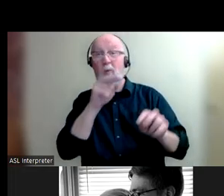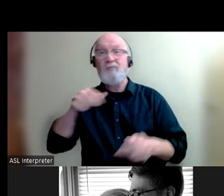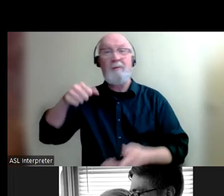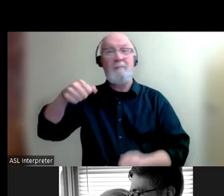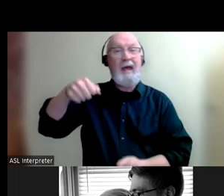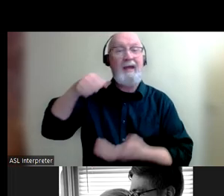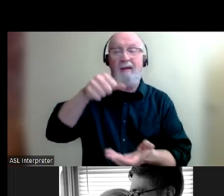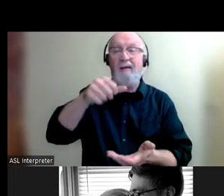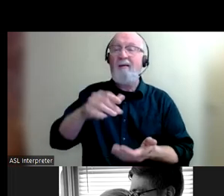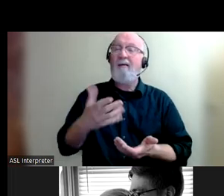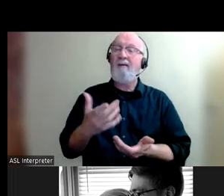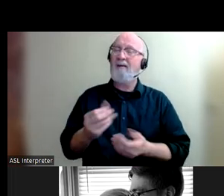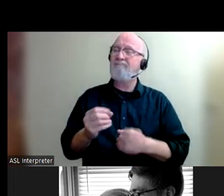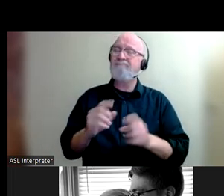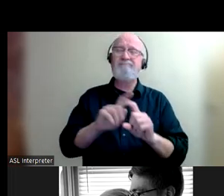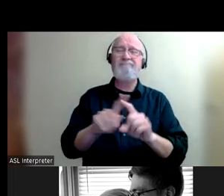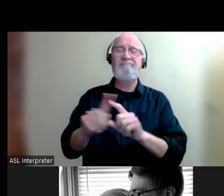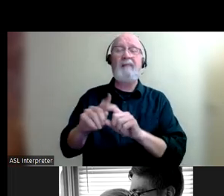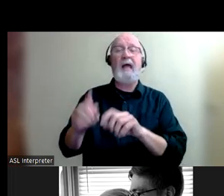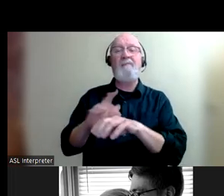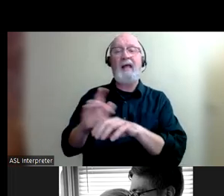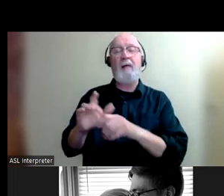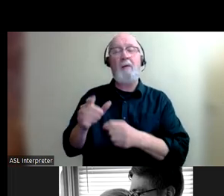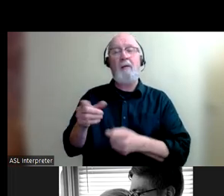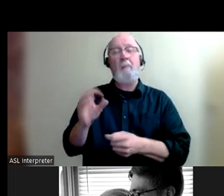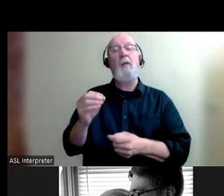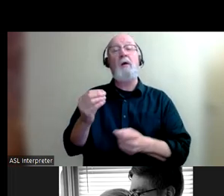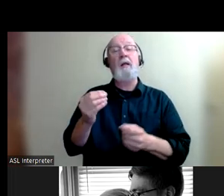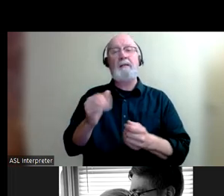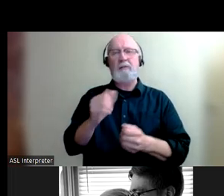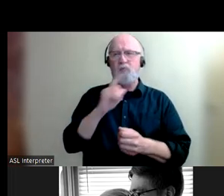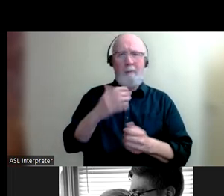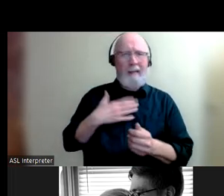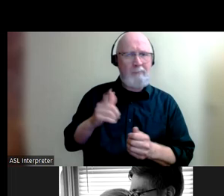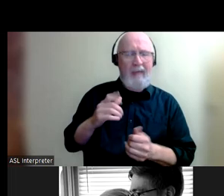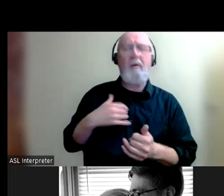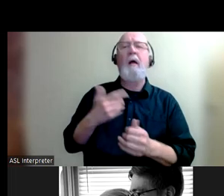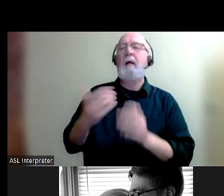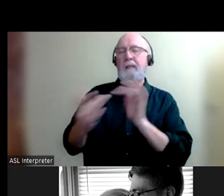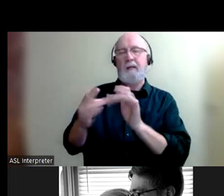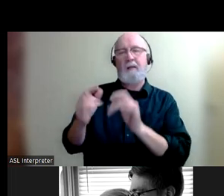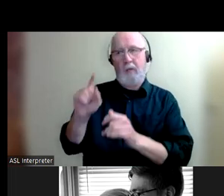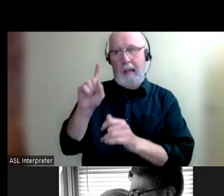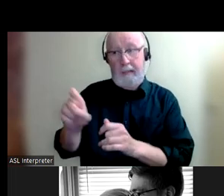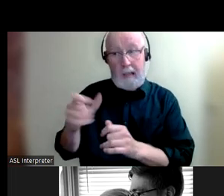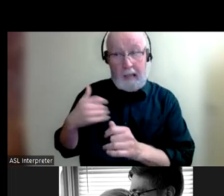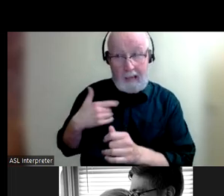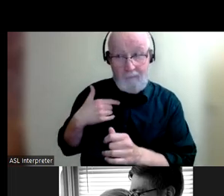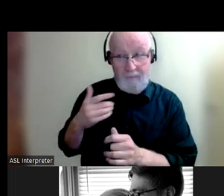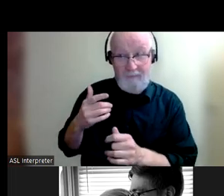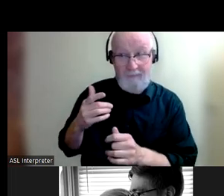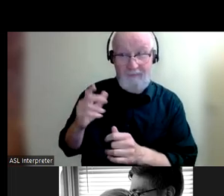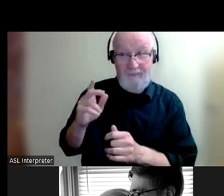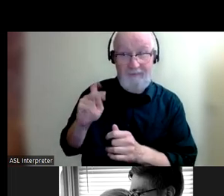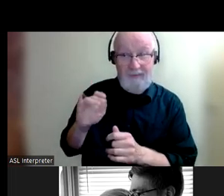think the key with that is that they are available in some of the libraries. You just need to follow up and double check to see which libraries that they are available.